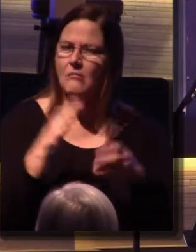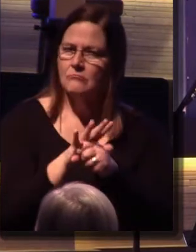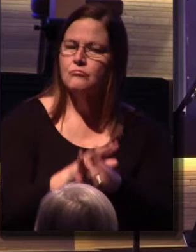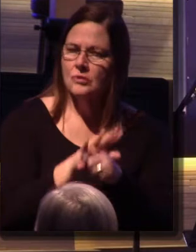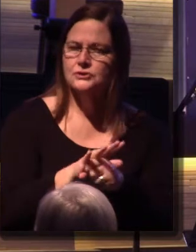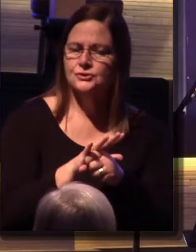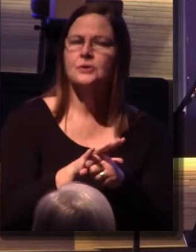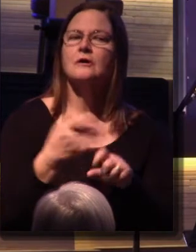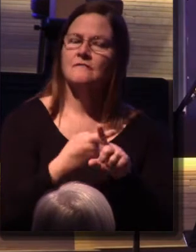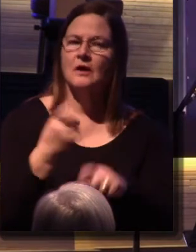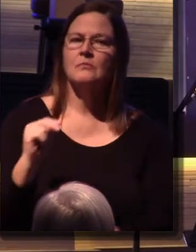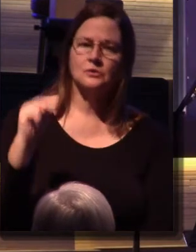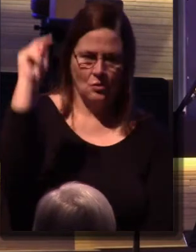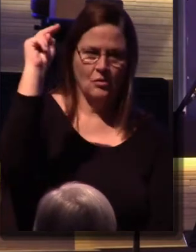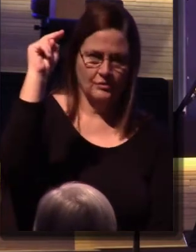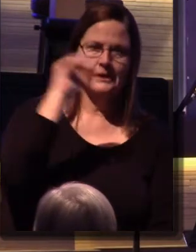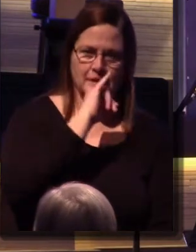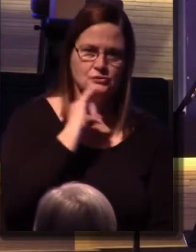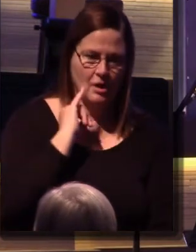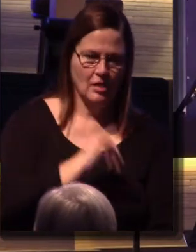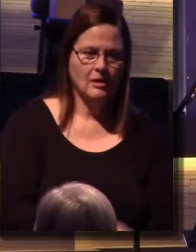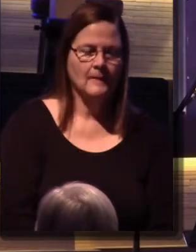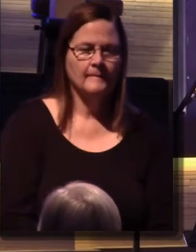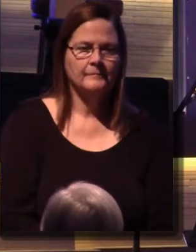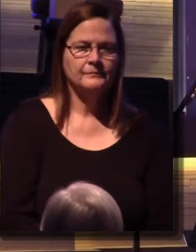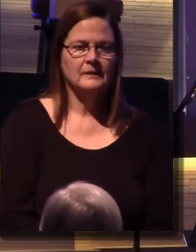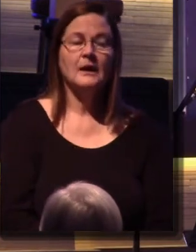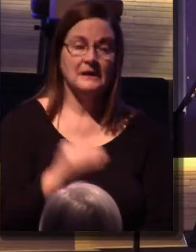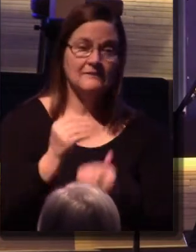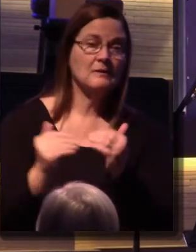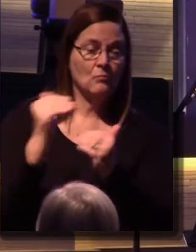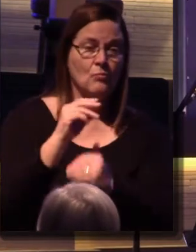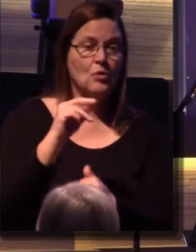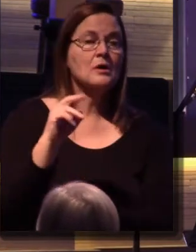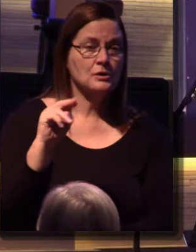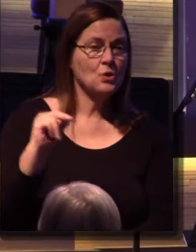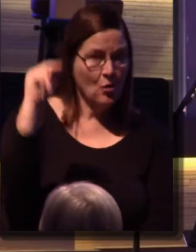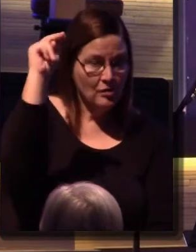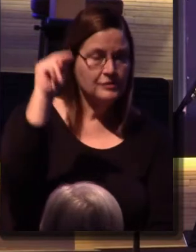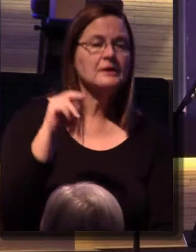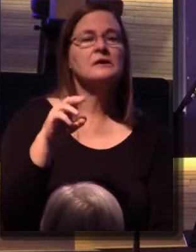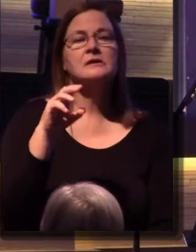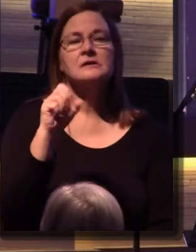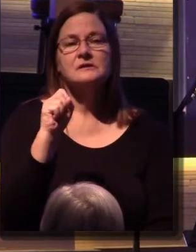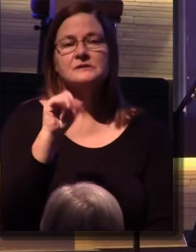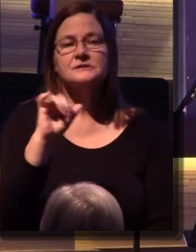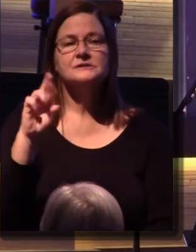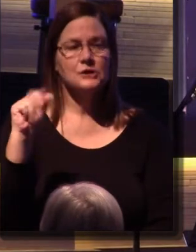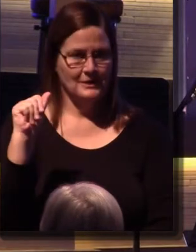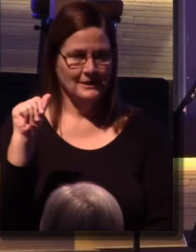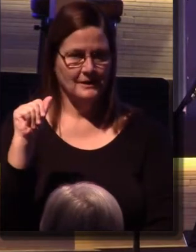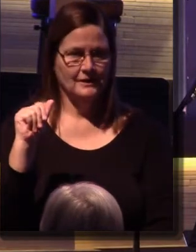Israel, their brothers across the border to the north, and then a little bit further north still, Syria. And Syria